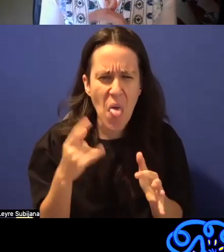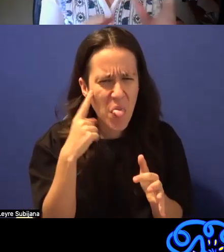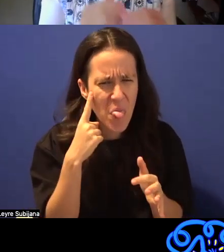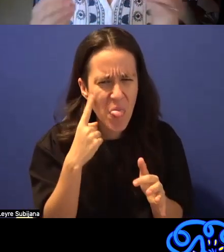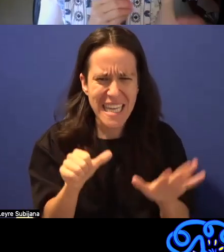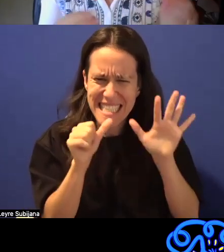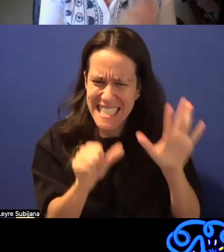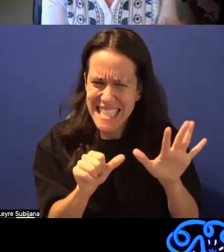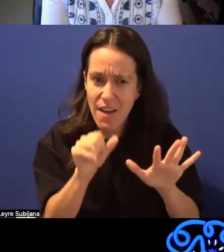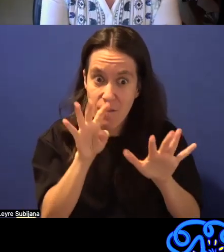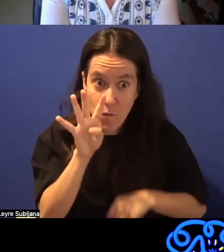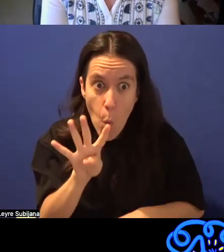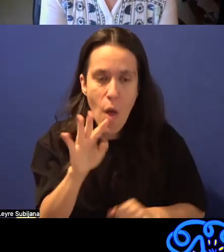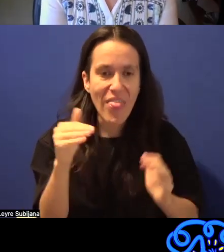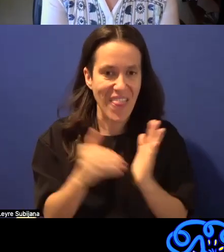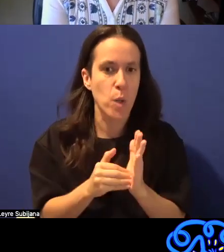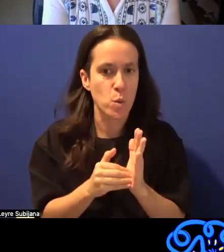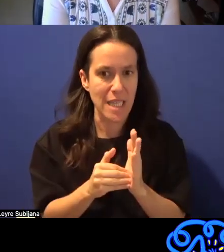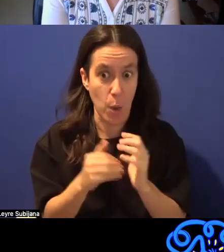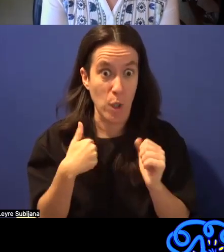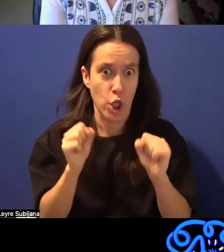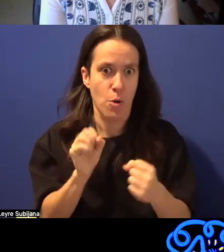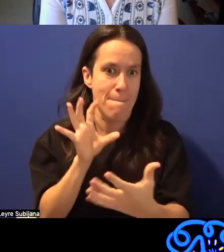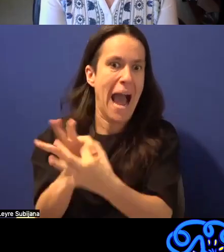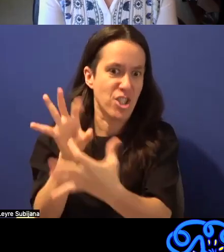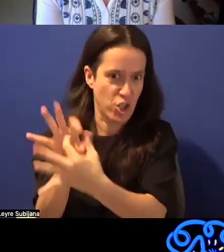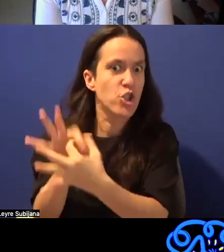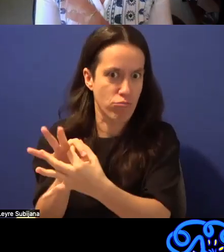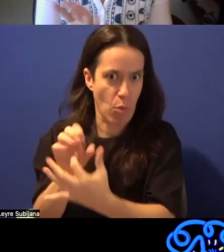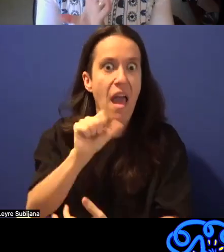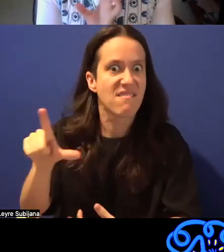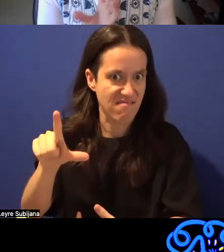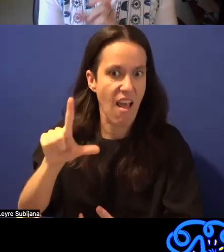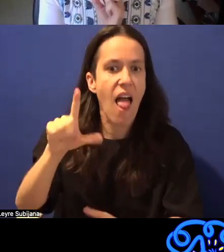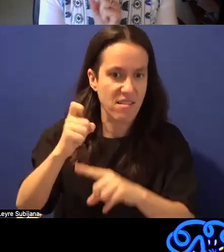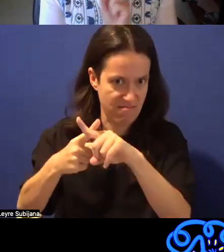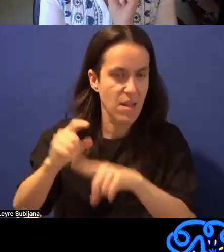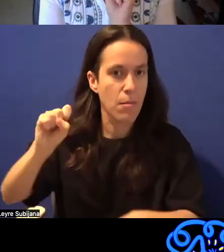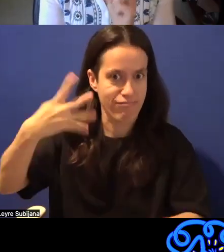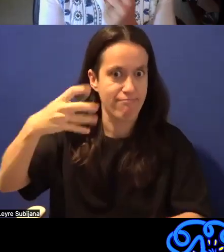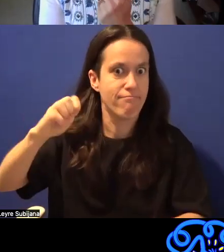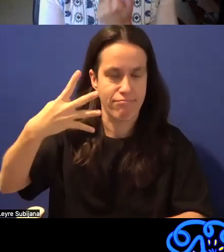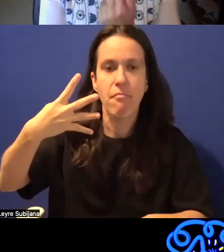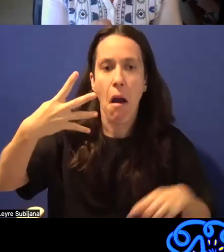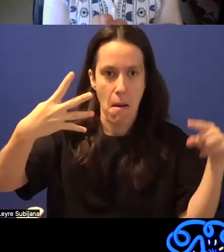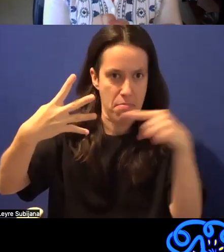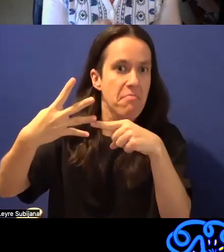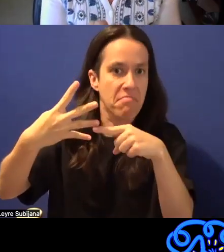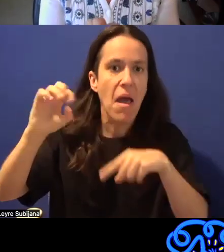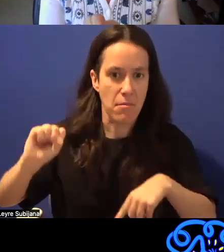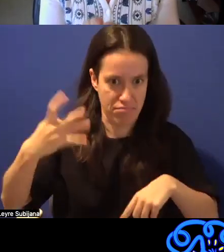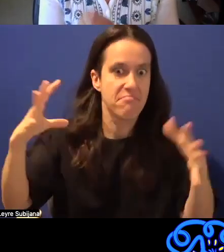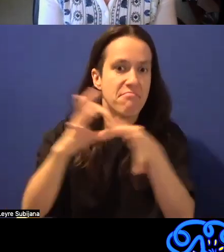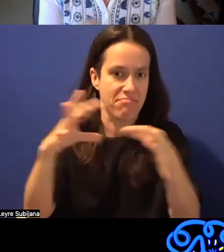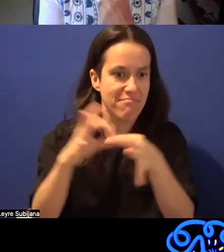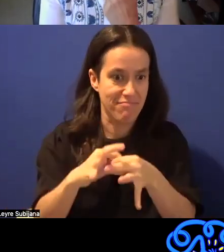64,000 that we could match with ASL Lex. So then, because ASL Lex has phonological coding for all